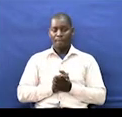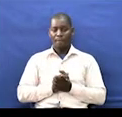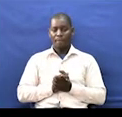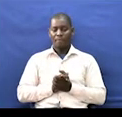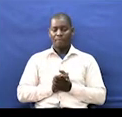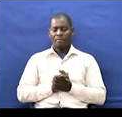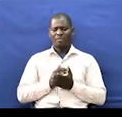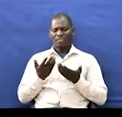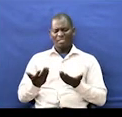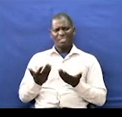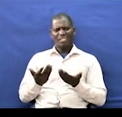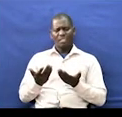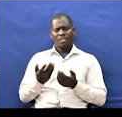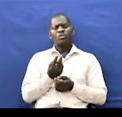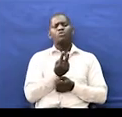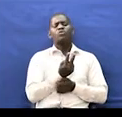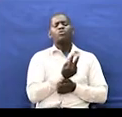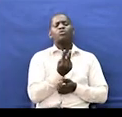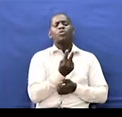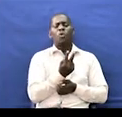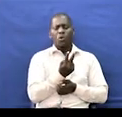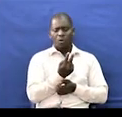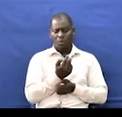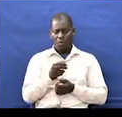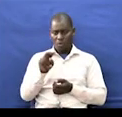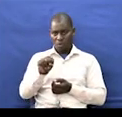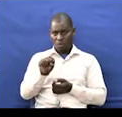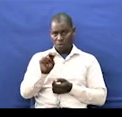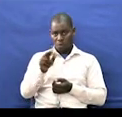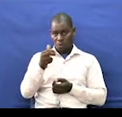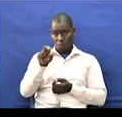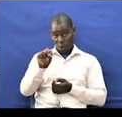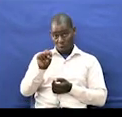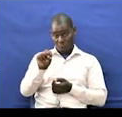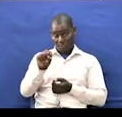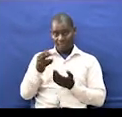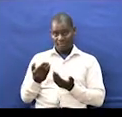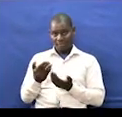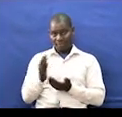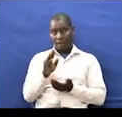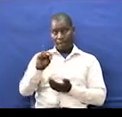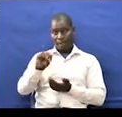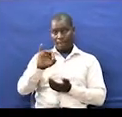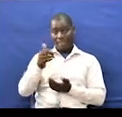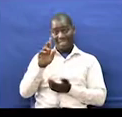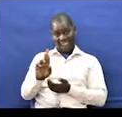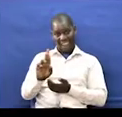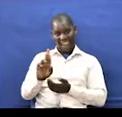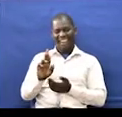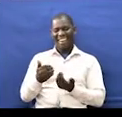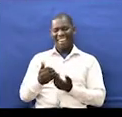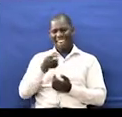is 2 Newton meter. Dear student, I think you see how